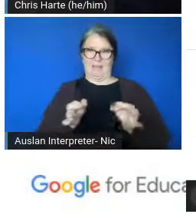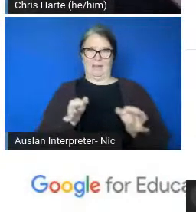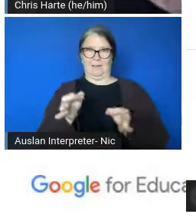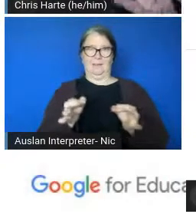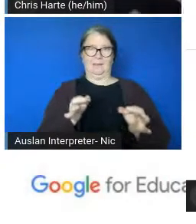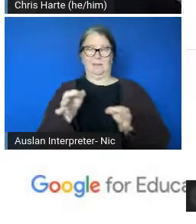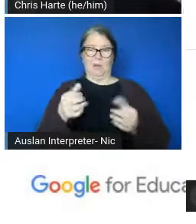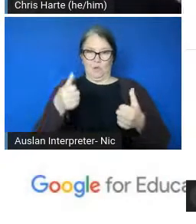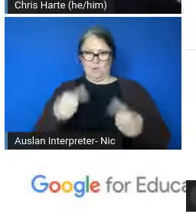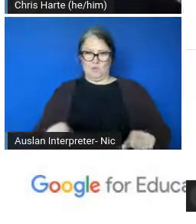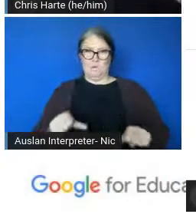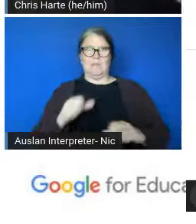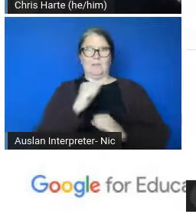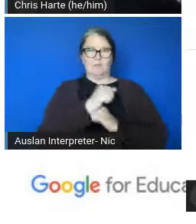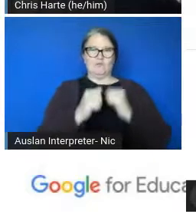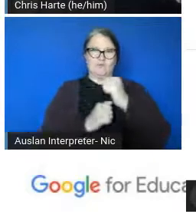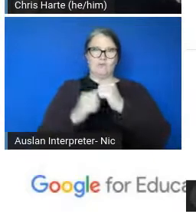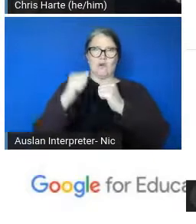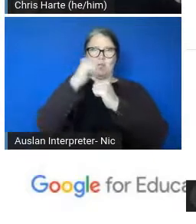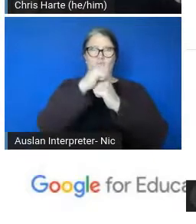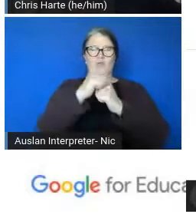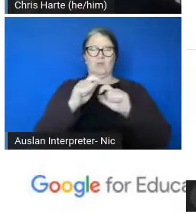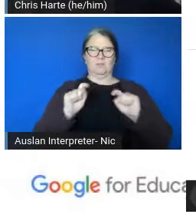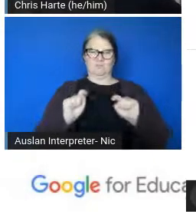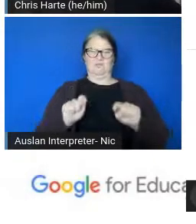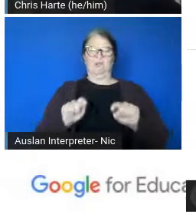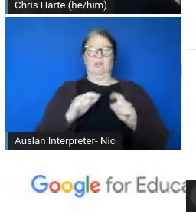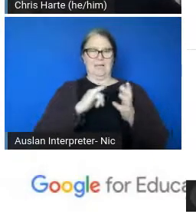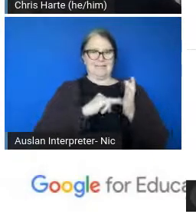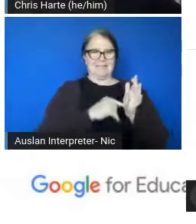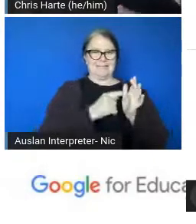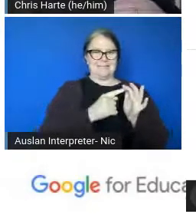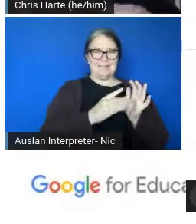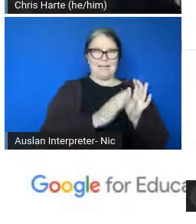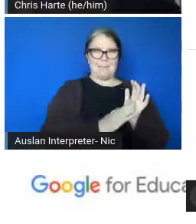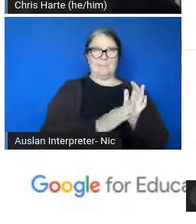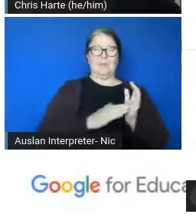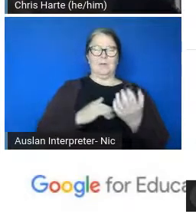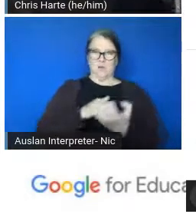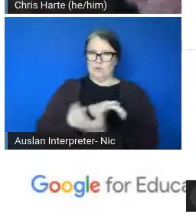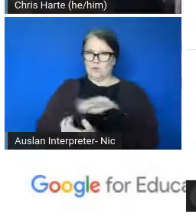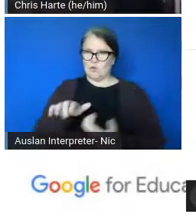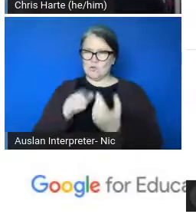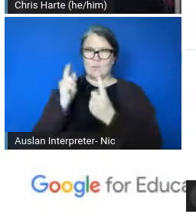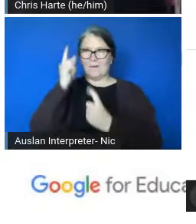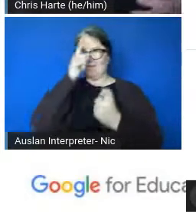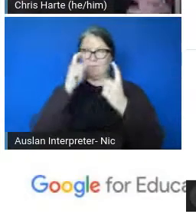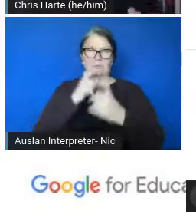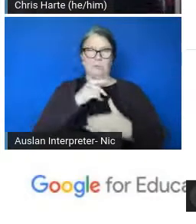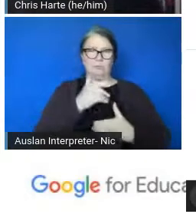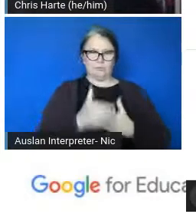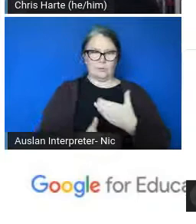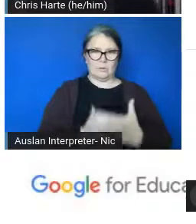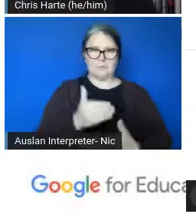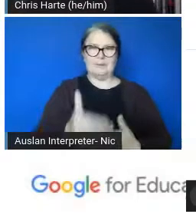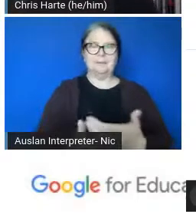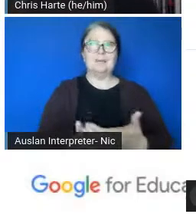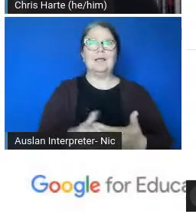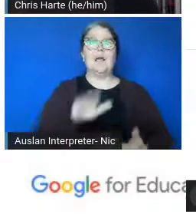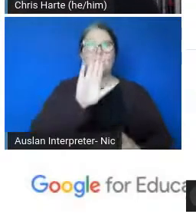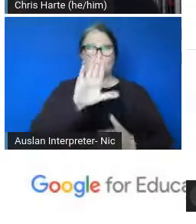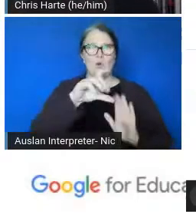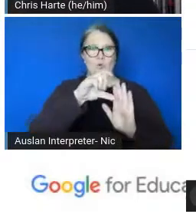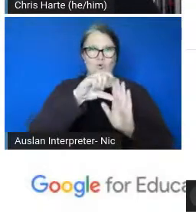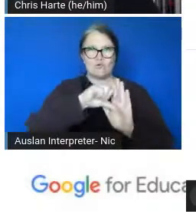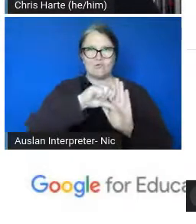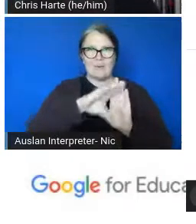the structure of the STEM and social innovation process, and then bringing your curriculum to it. All right,